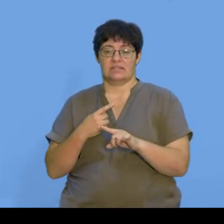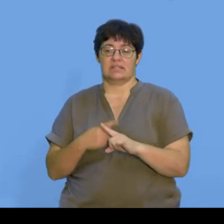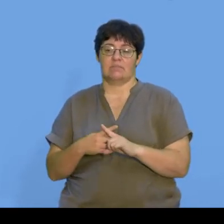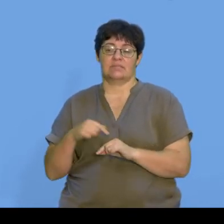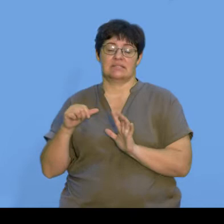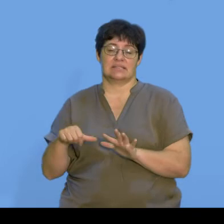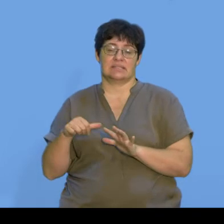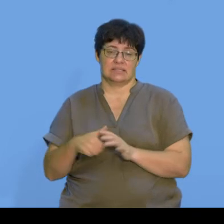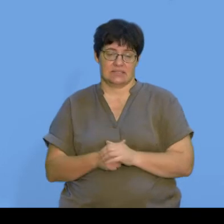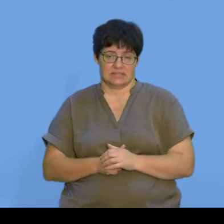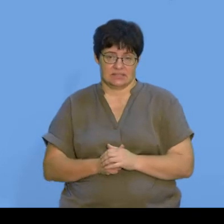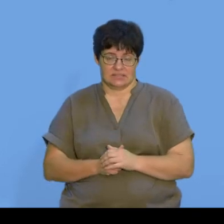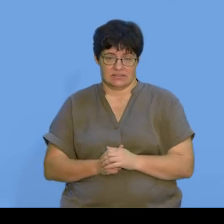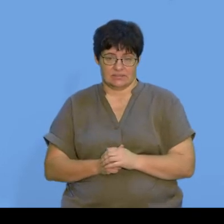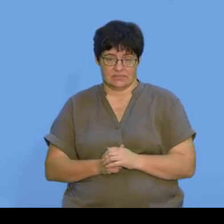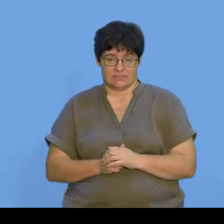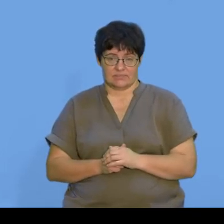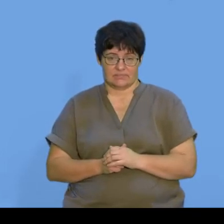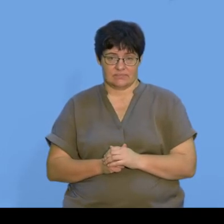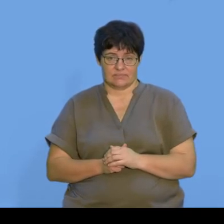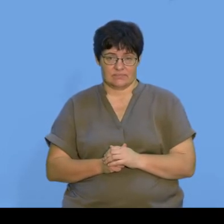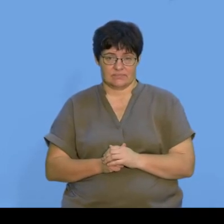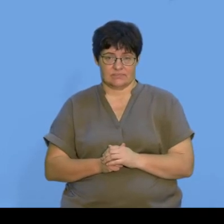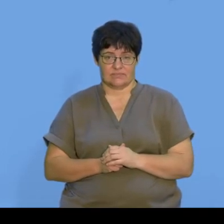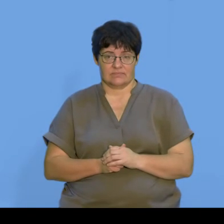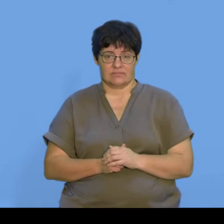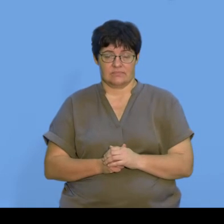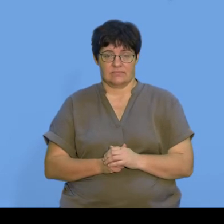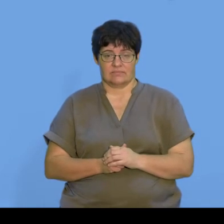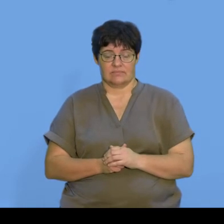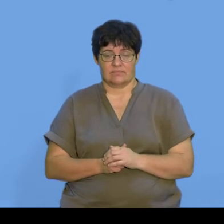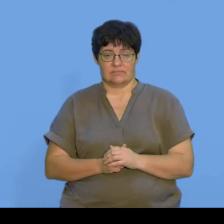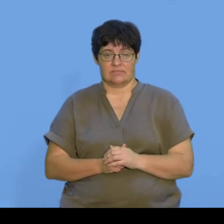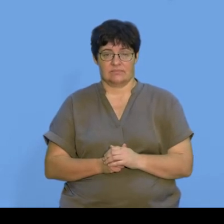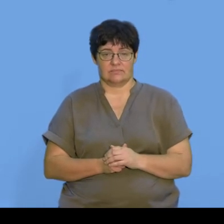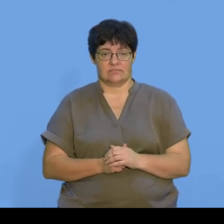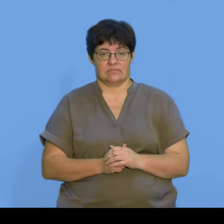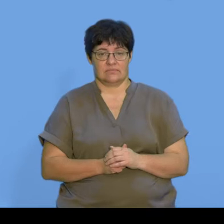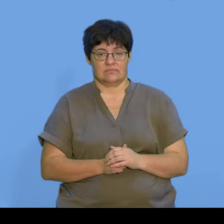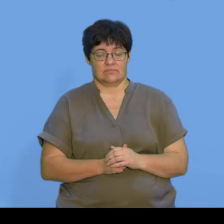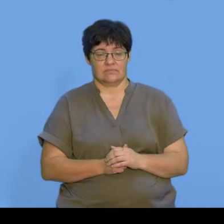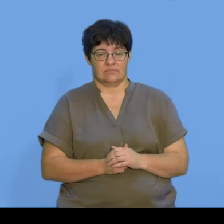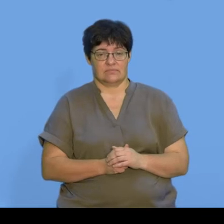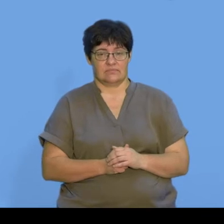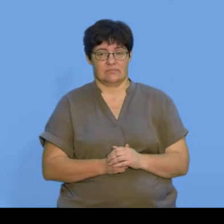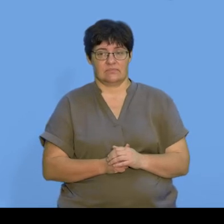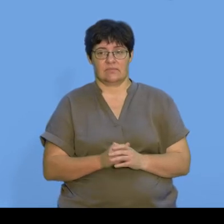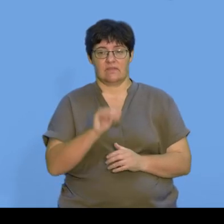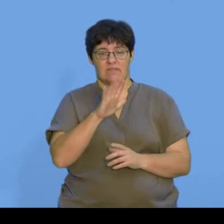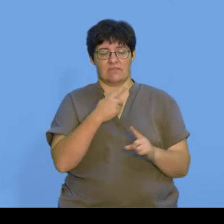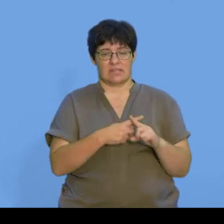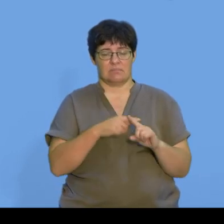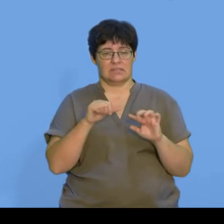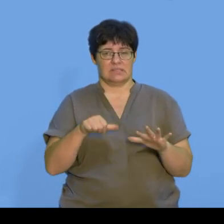Then what does that give us? Okay, this gives us 5 multiplied by 2, which